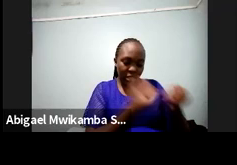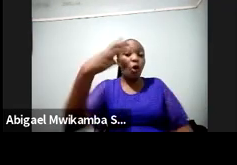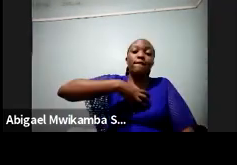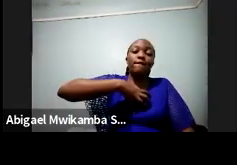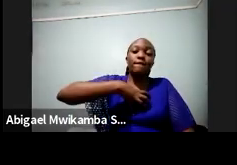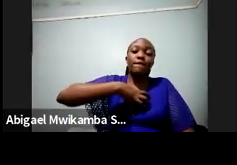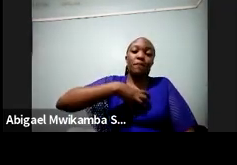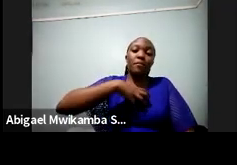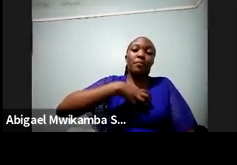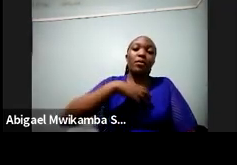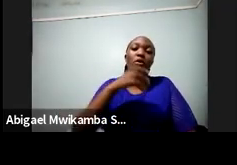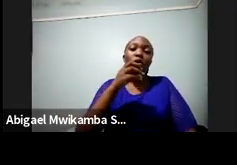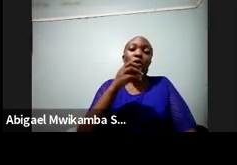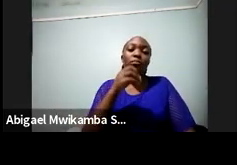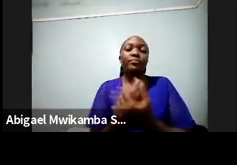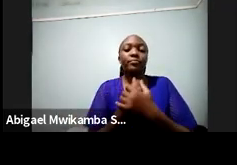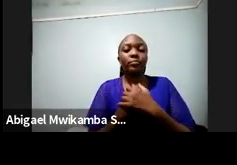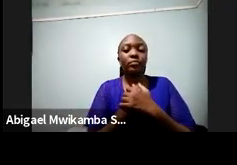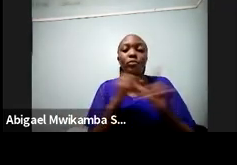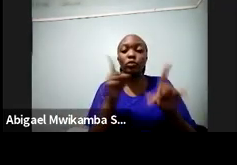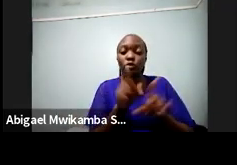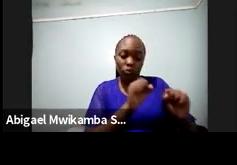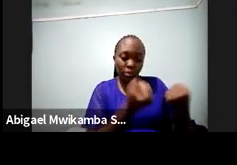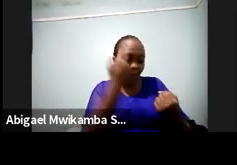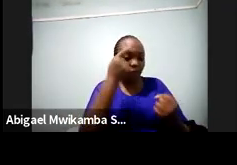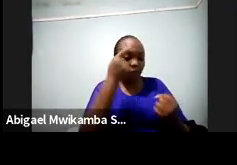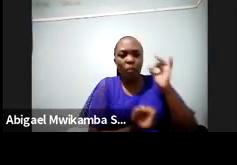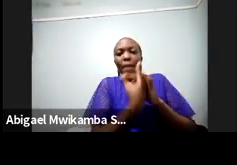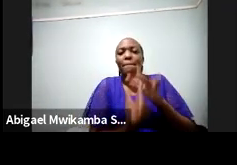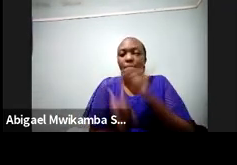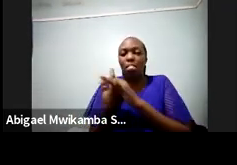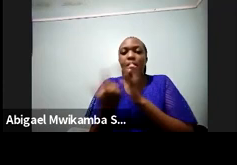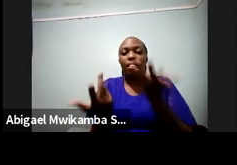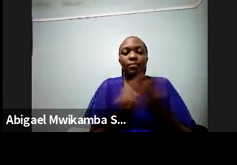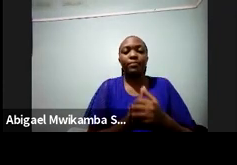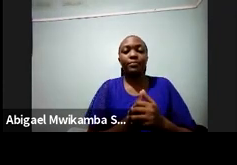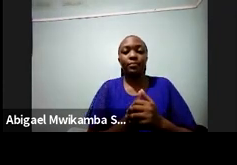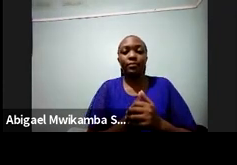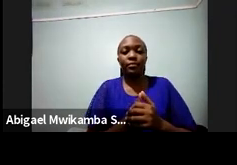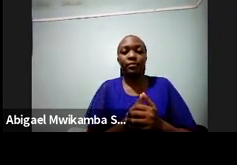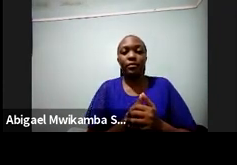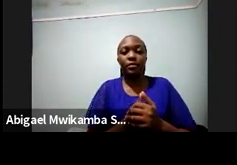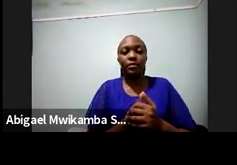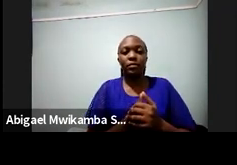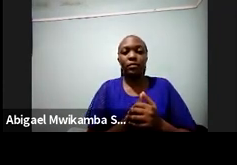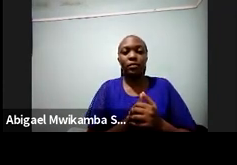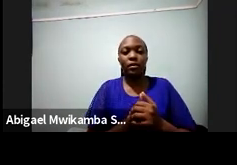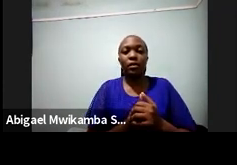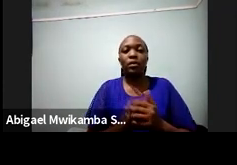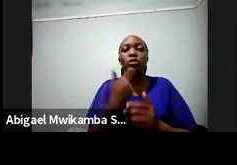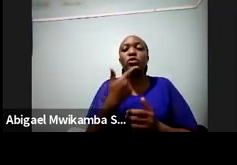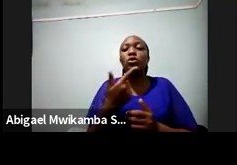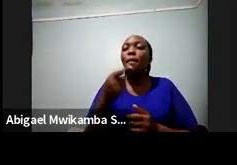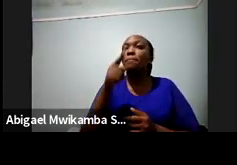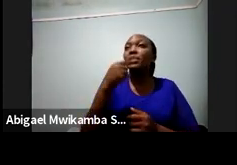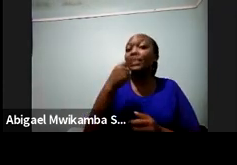So the first seed I'm going to plant is the rule of the thumb, which says, please live within your 50, 30, 20 rule.